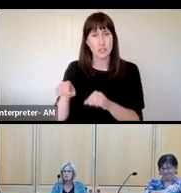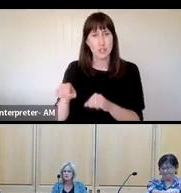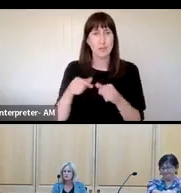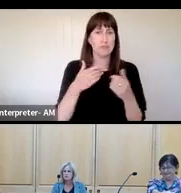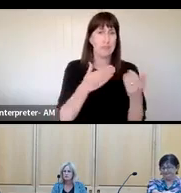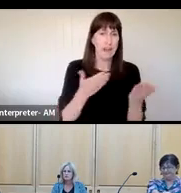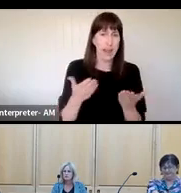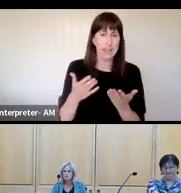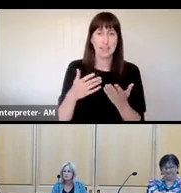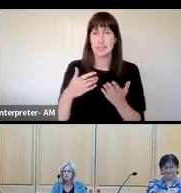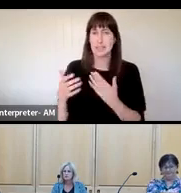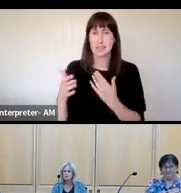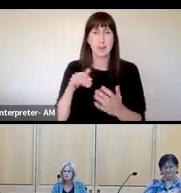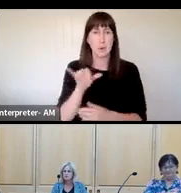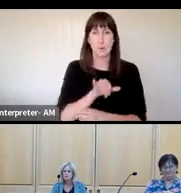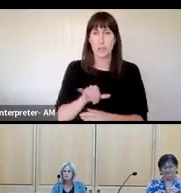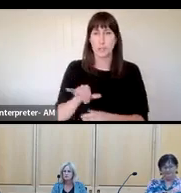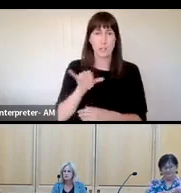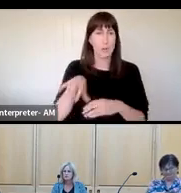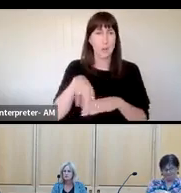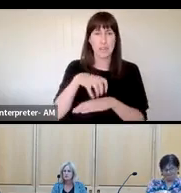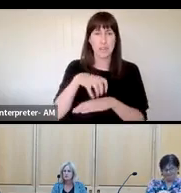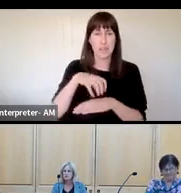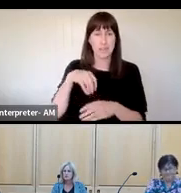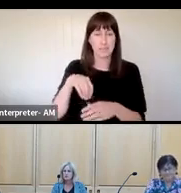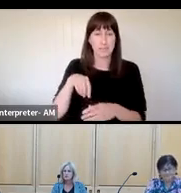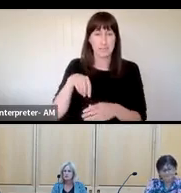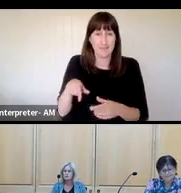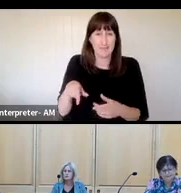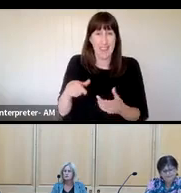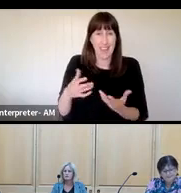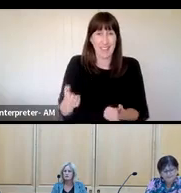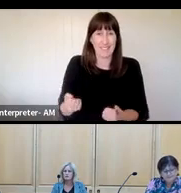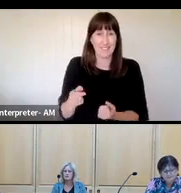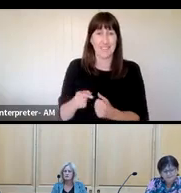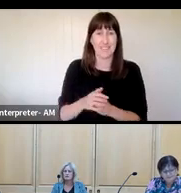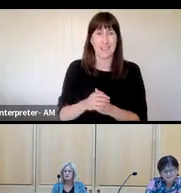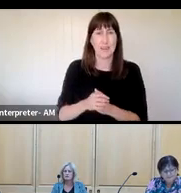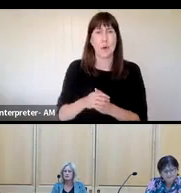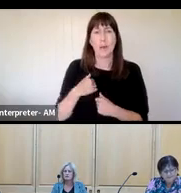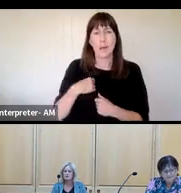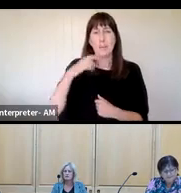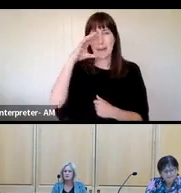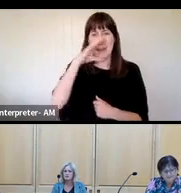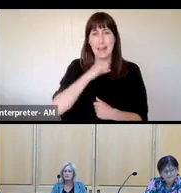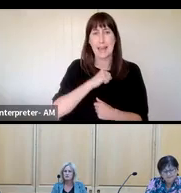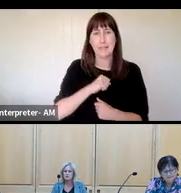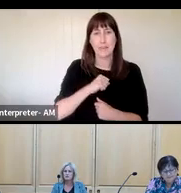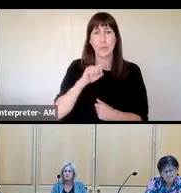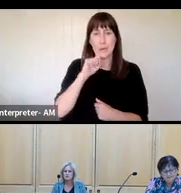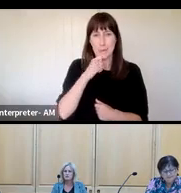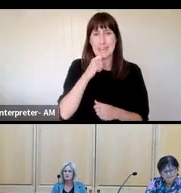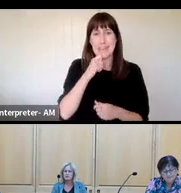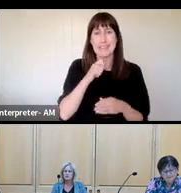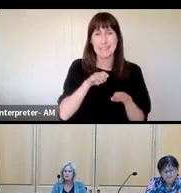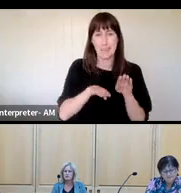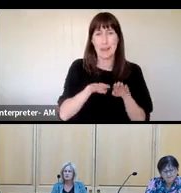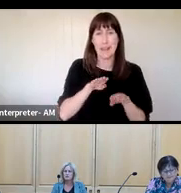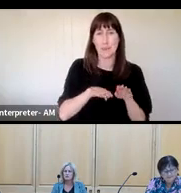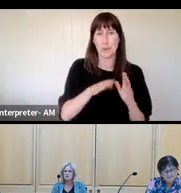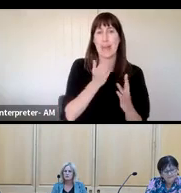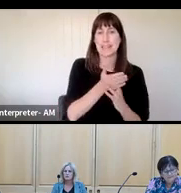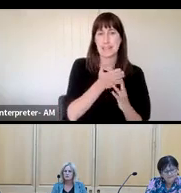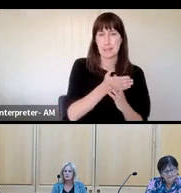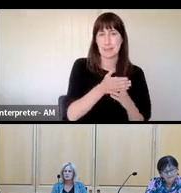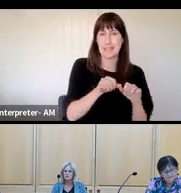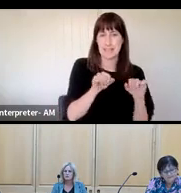which organisation they're associated with, exists. And we believe this would be similar to the accessibility system that